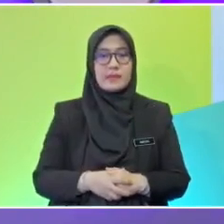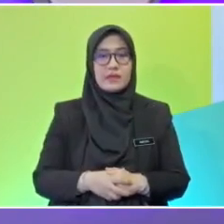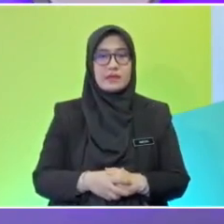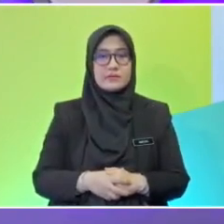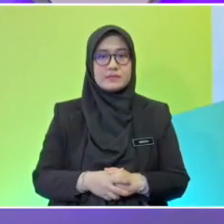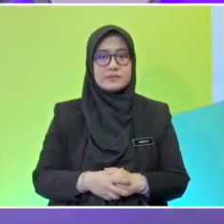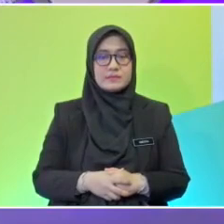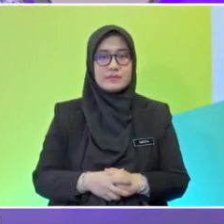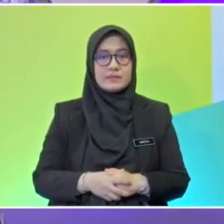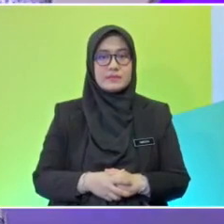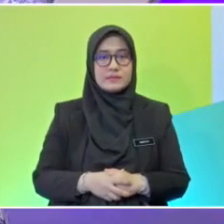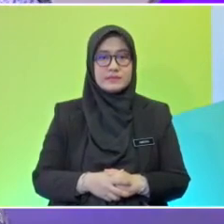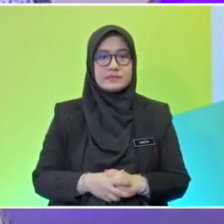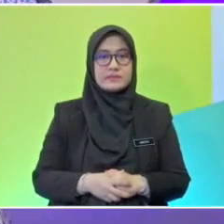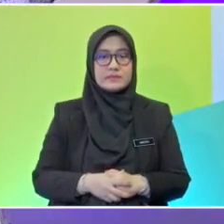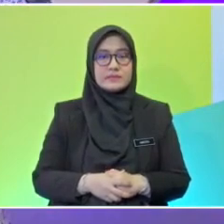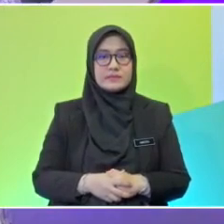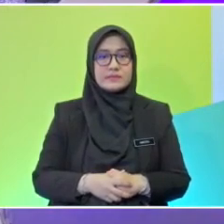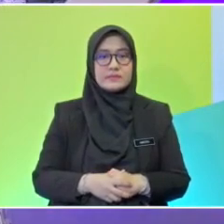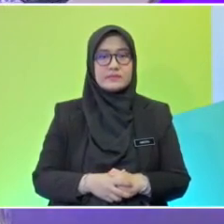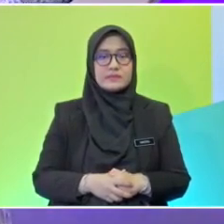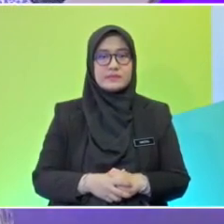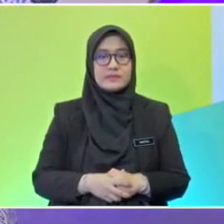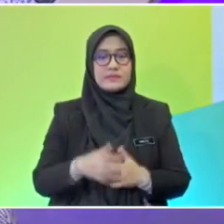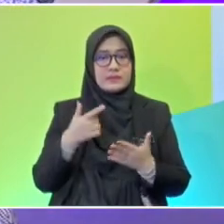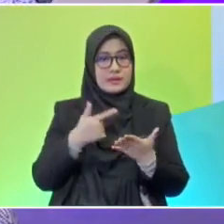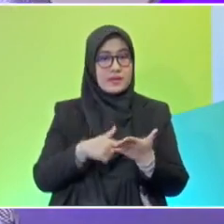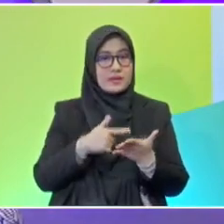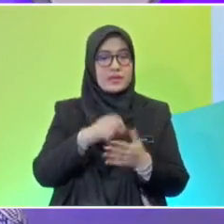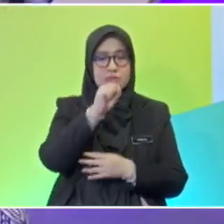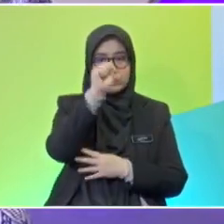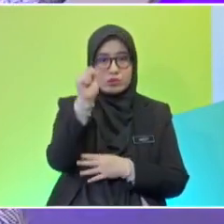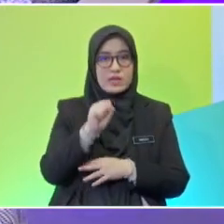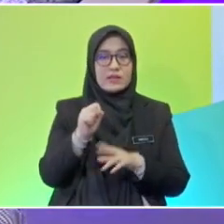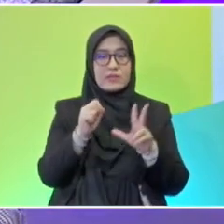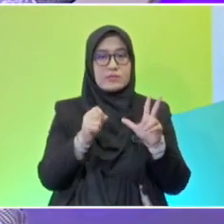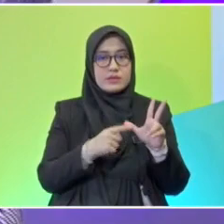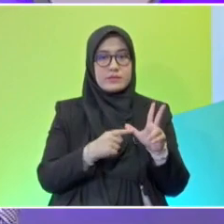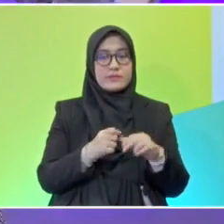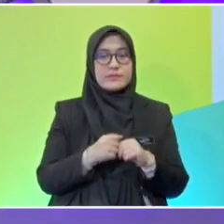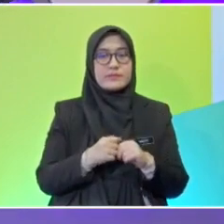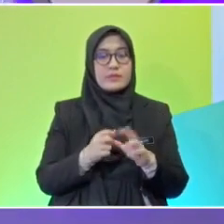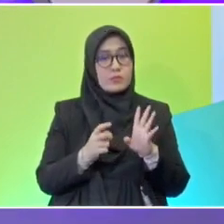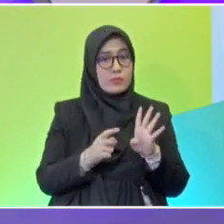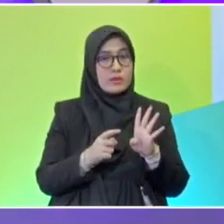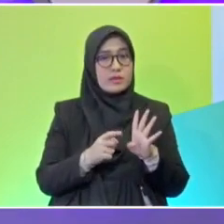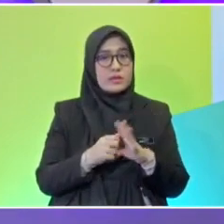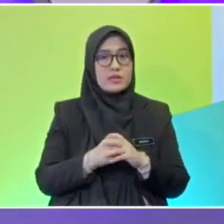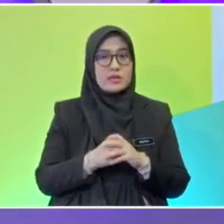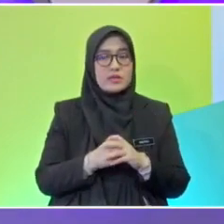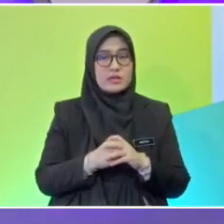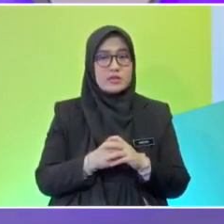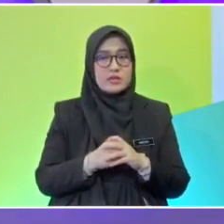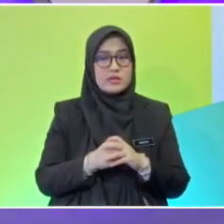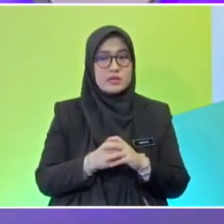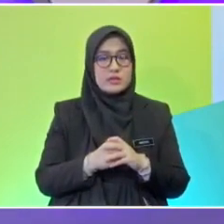about the pupil. All right, so next, the last question is, I'm having a summative test. Can I use my test scores